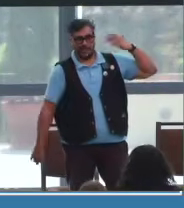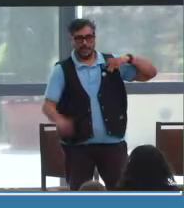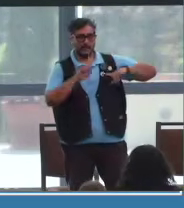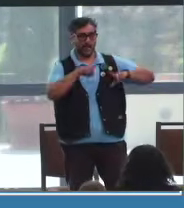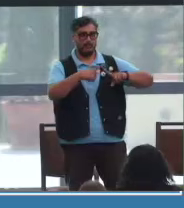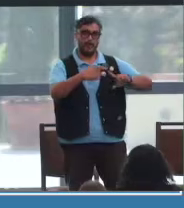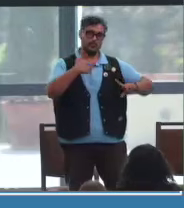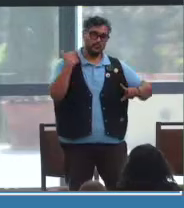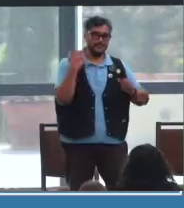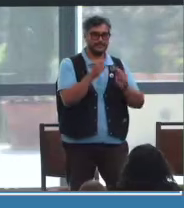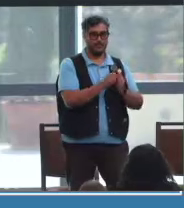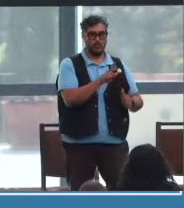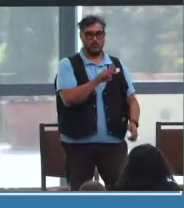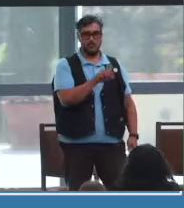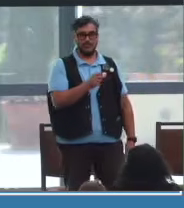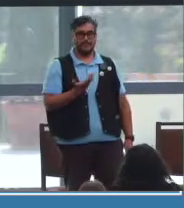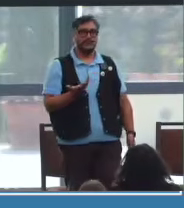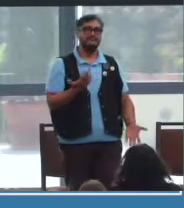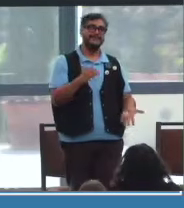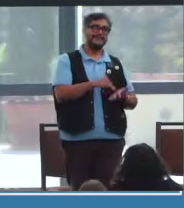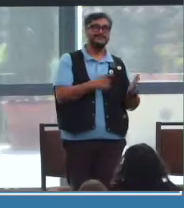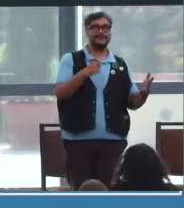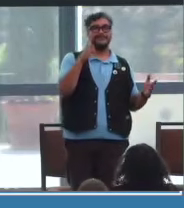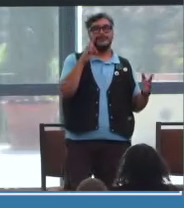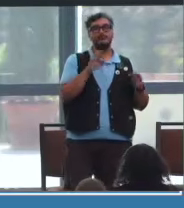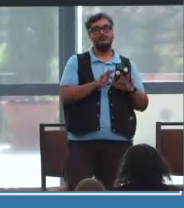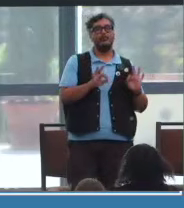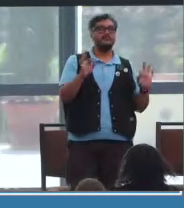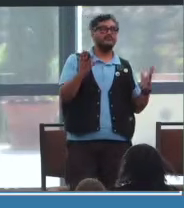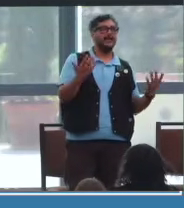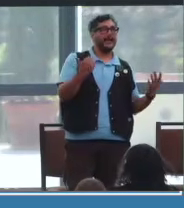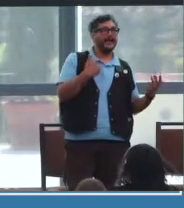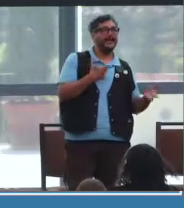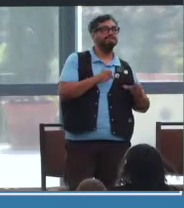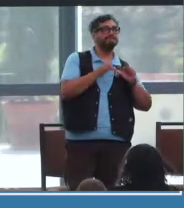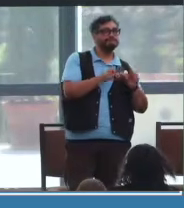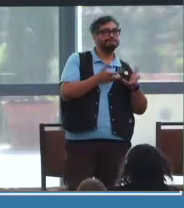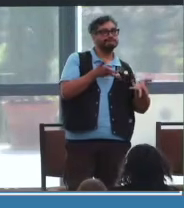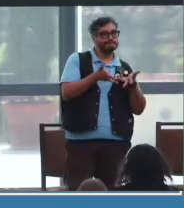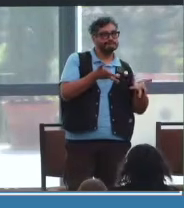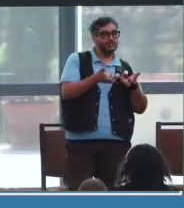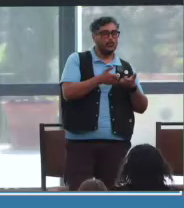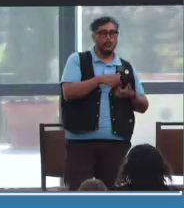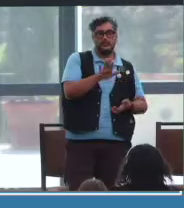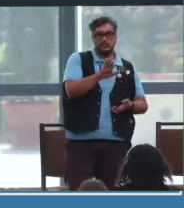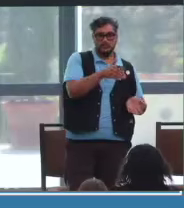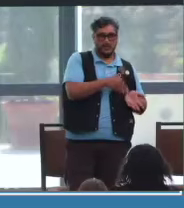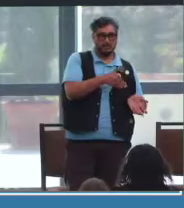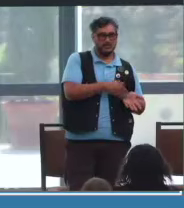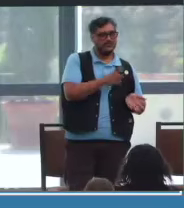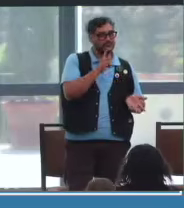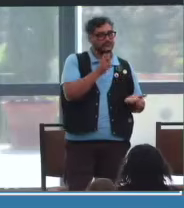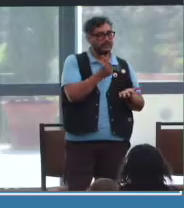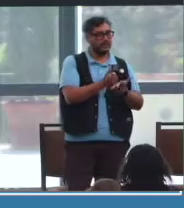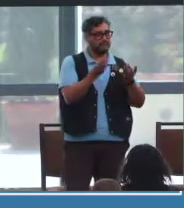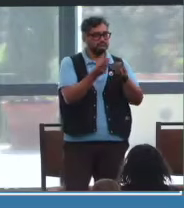risks associated with lupus. And so, again, I think it's important to have good ongoing conversations with your rheumatologist to try to help